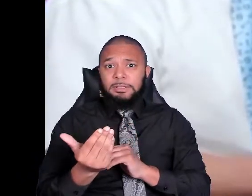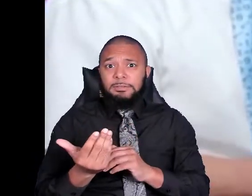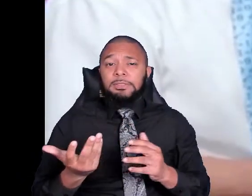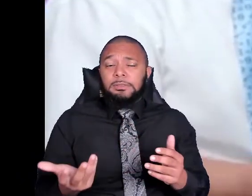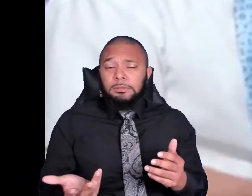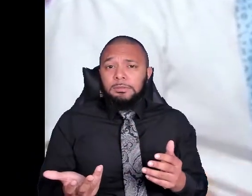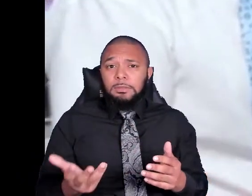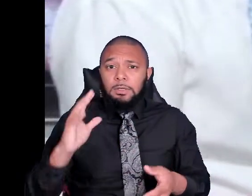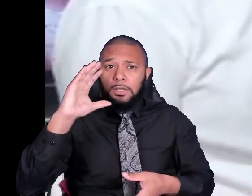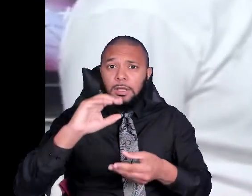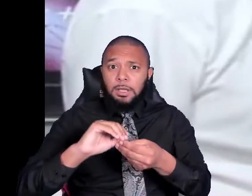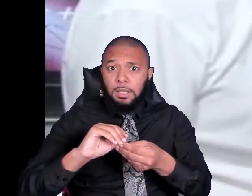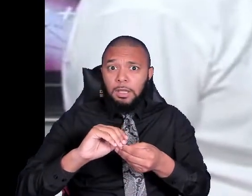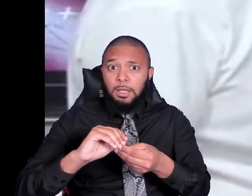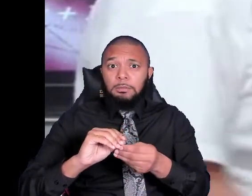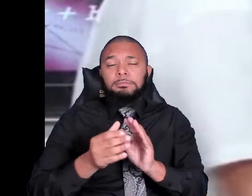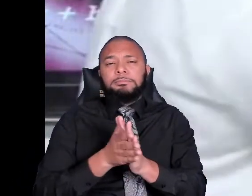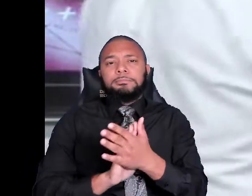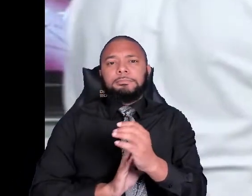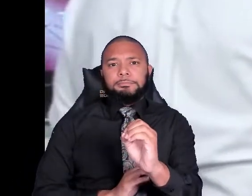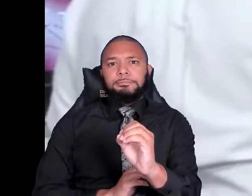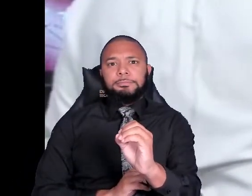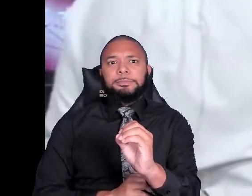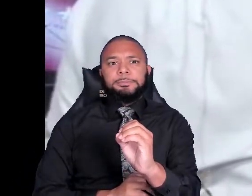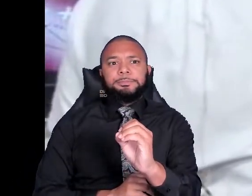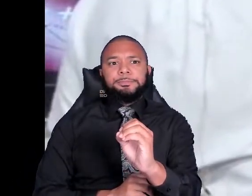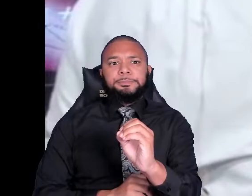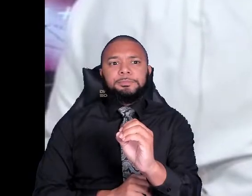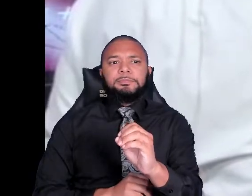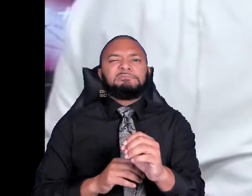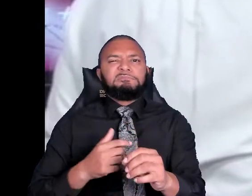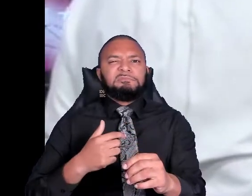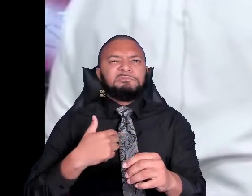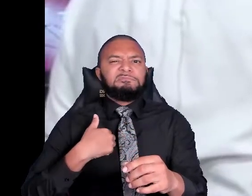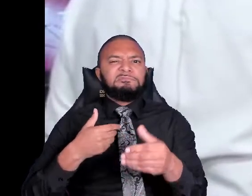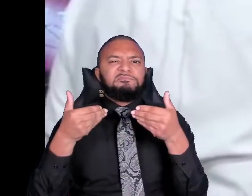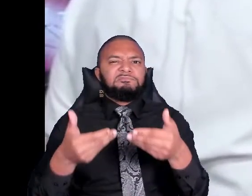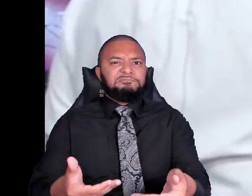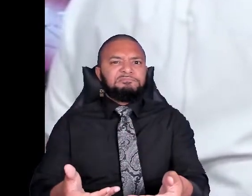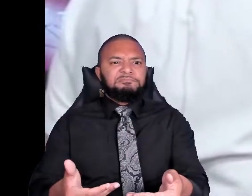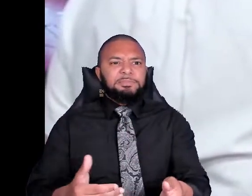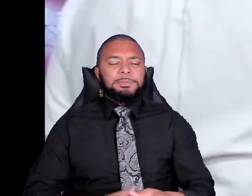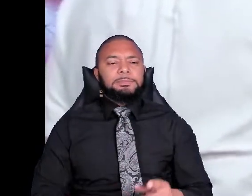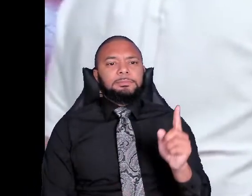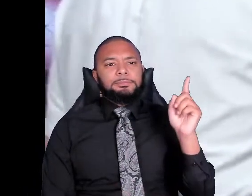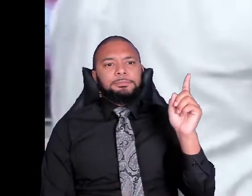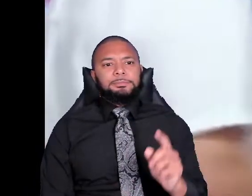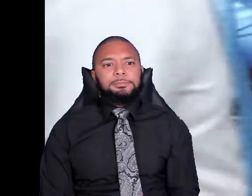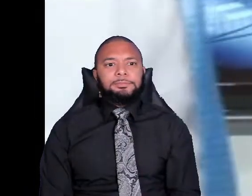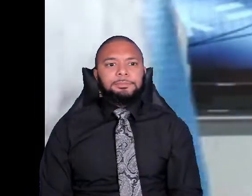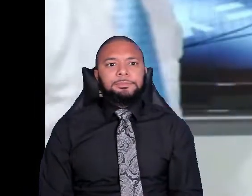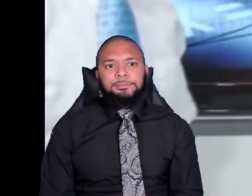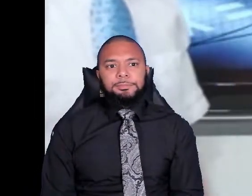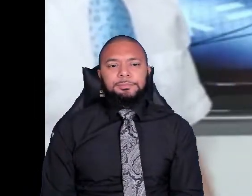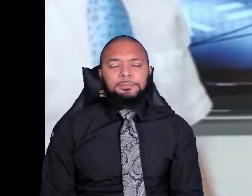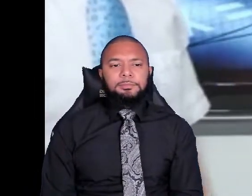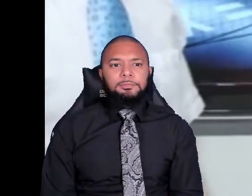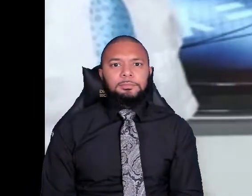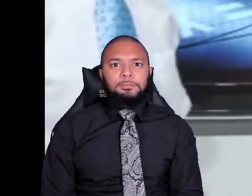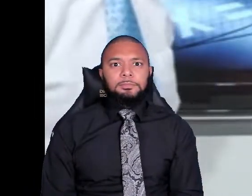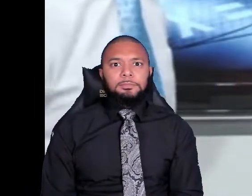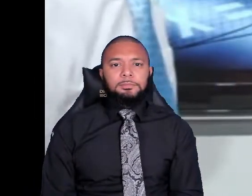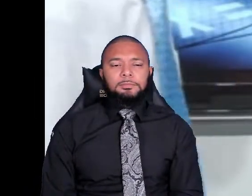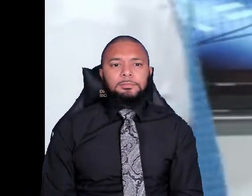And when I add them together, they'll go to 0. So that's my plan. I'll multiply the top one by 5 and the bottom one by